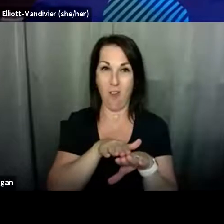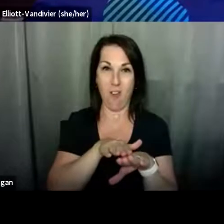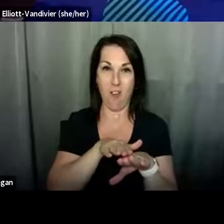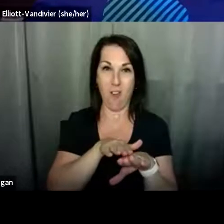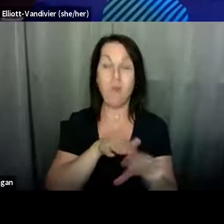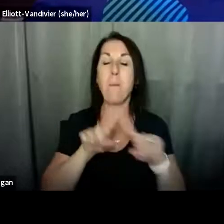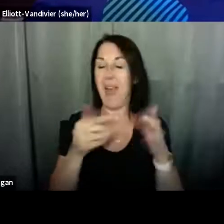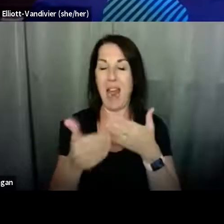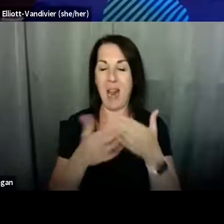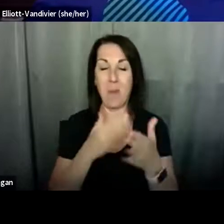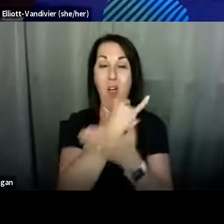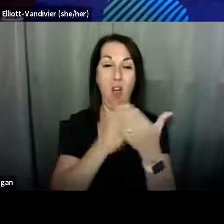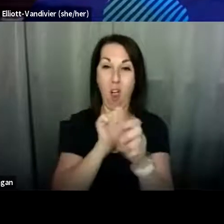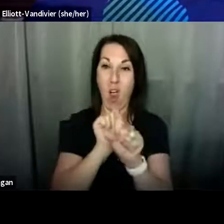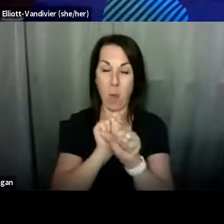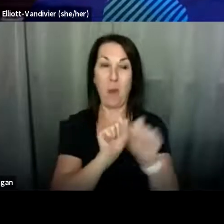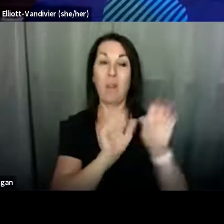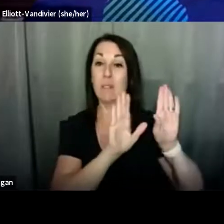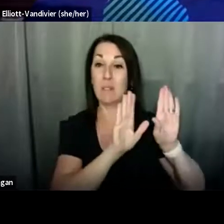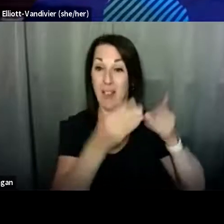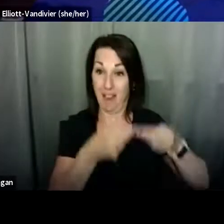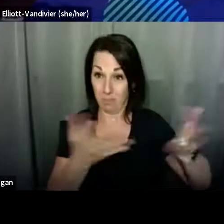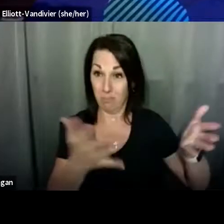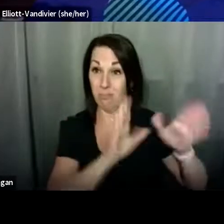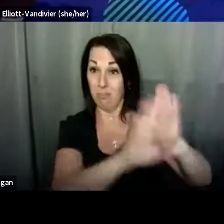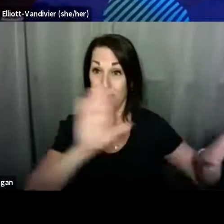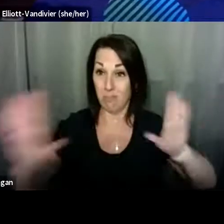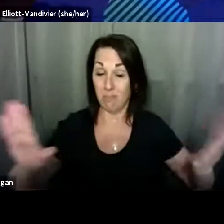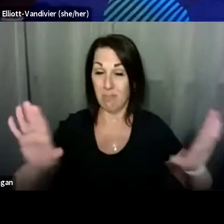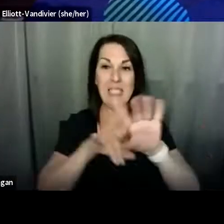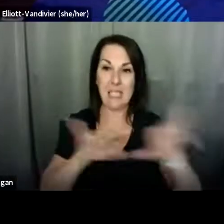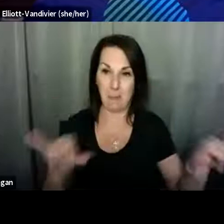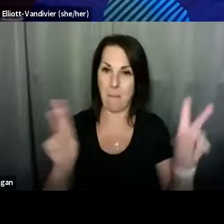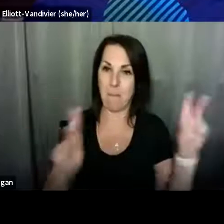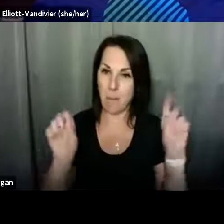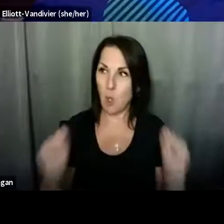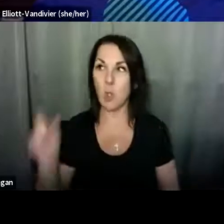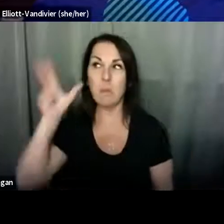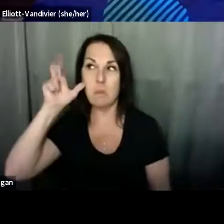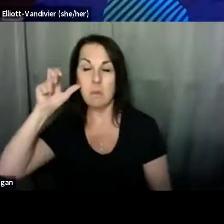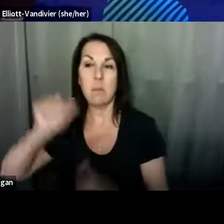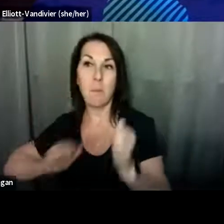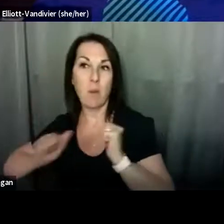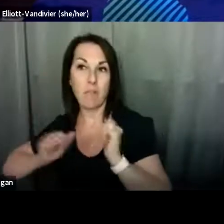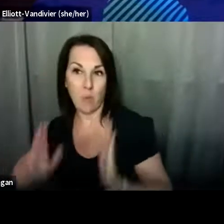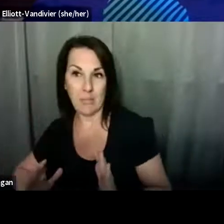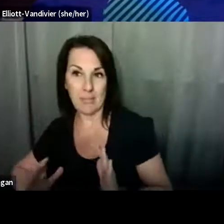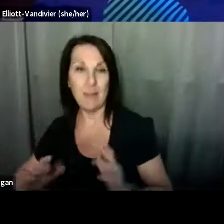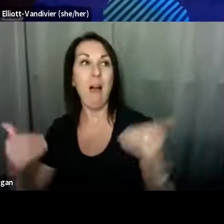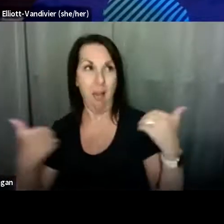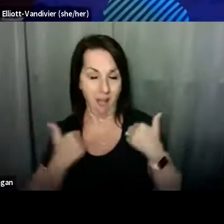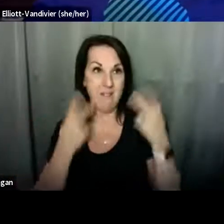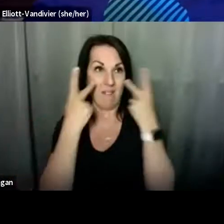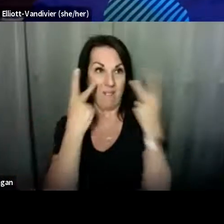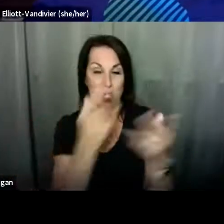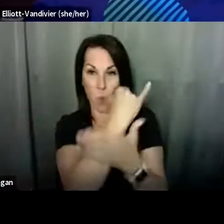But we put the artwork up at the same time as the cabaret was going on, so people could listen to the performance art and then have the